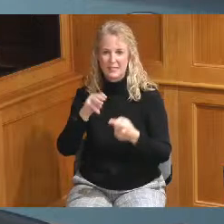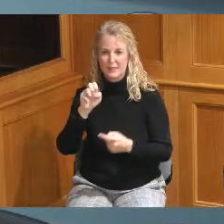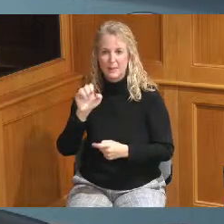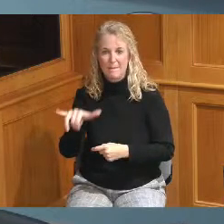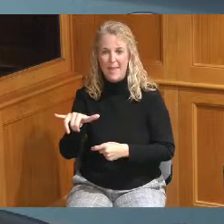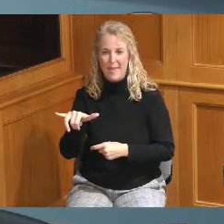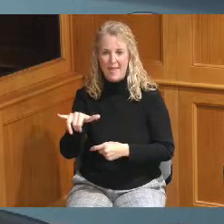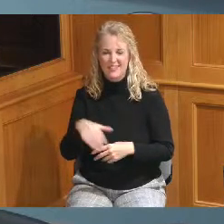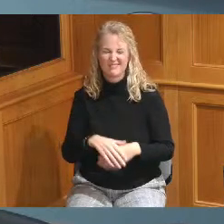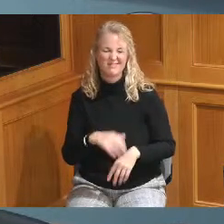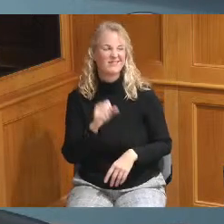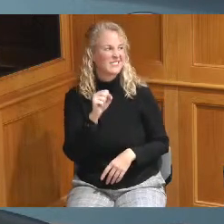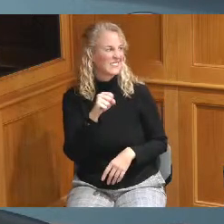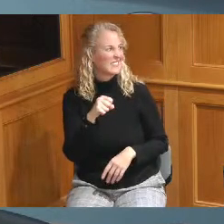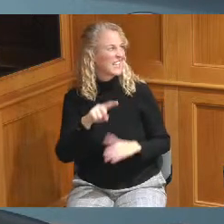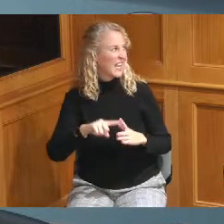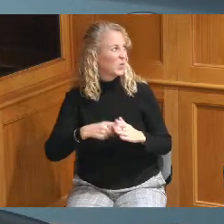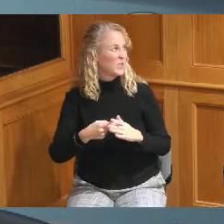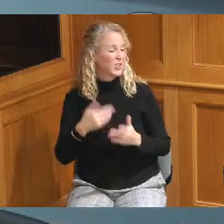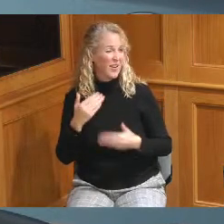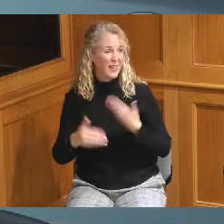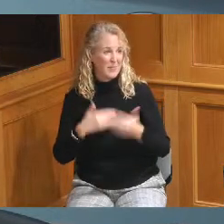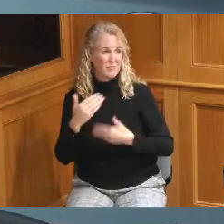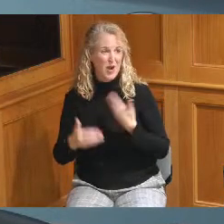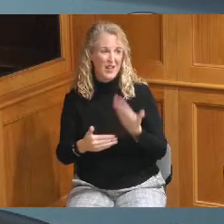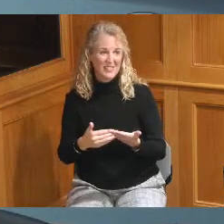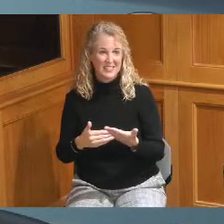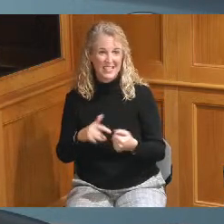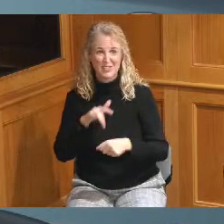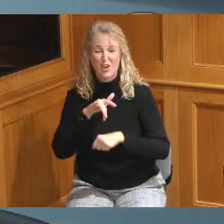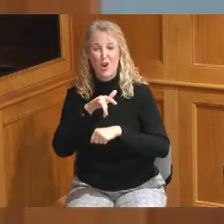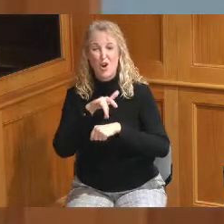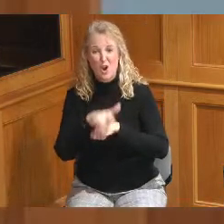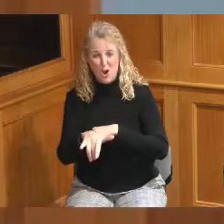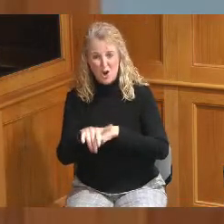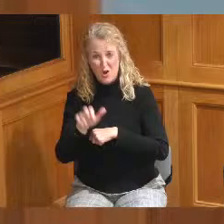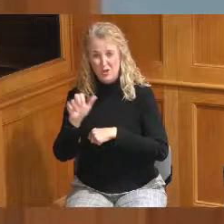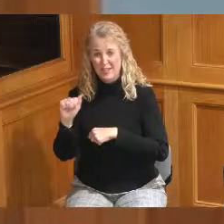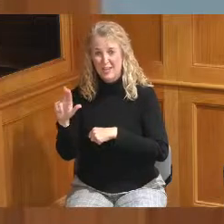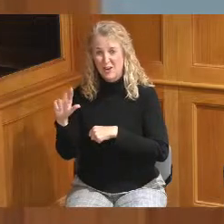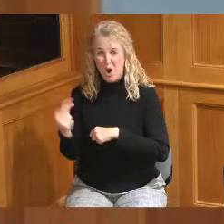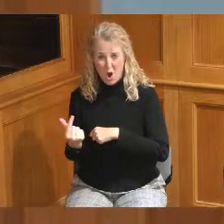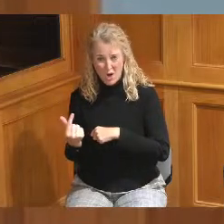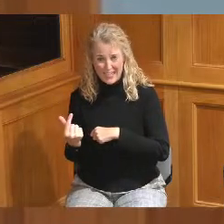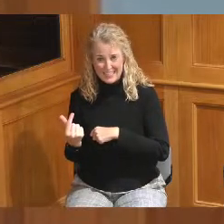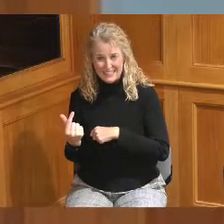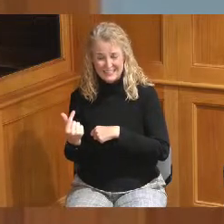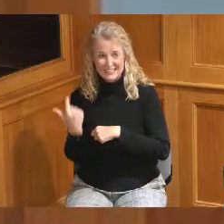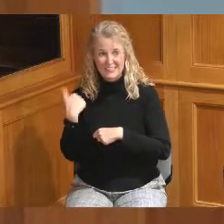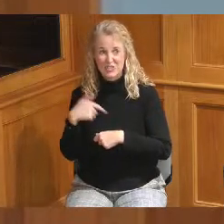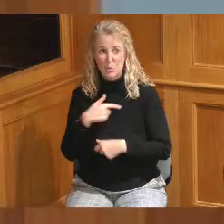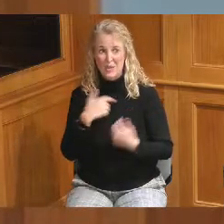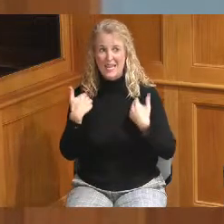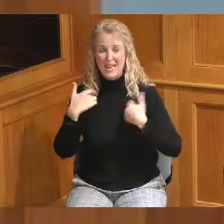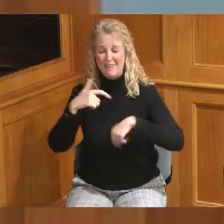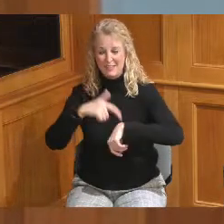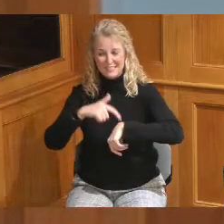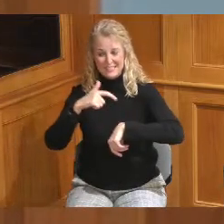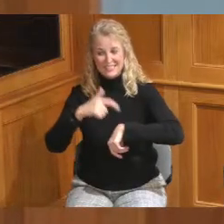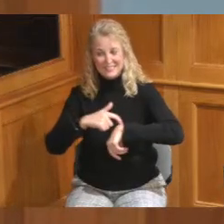May. Yes, we started this process very early, back in August, so that we would have time